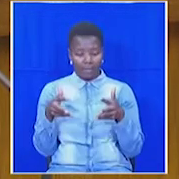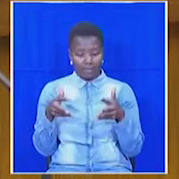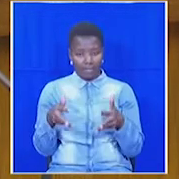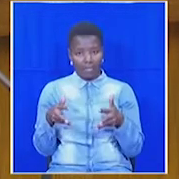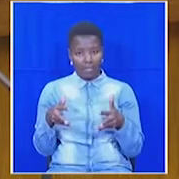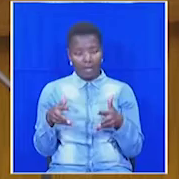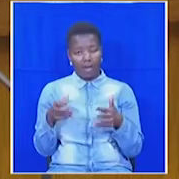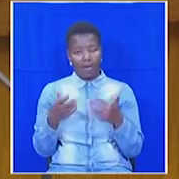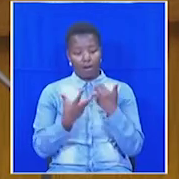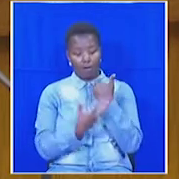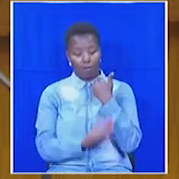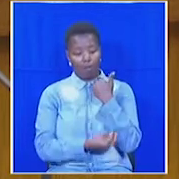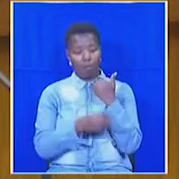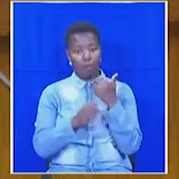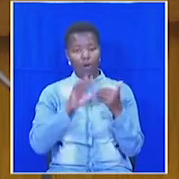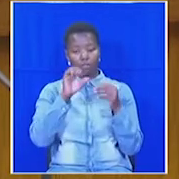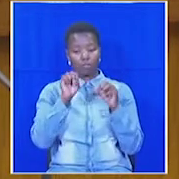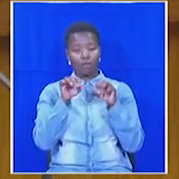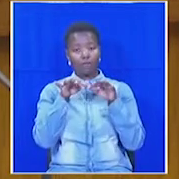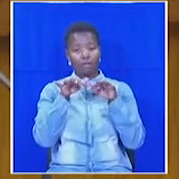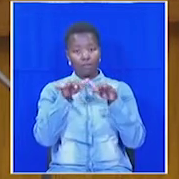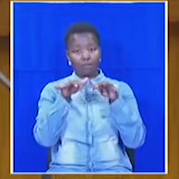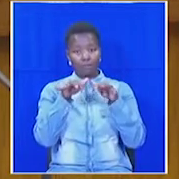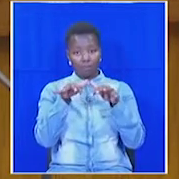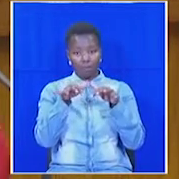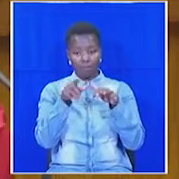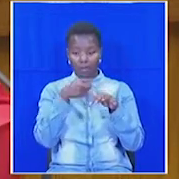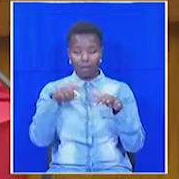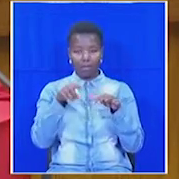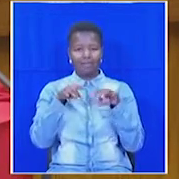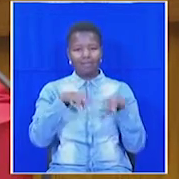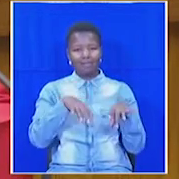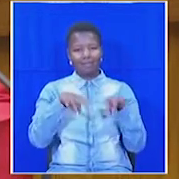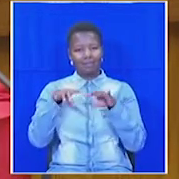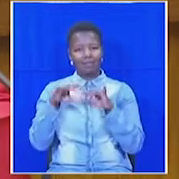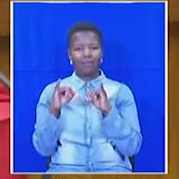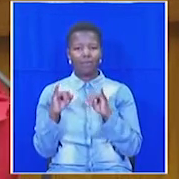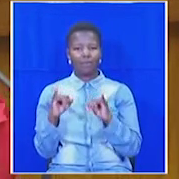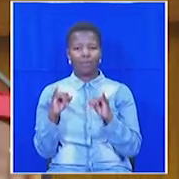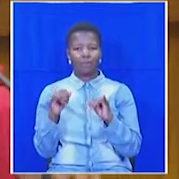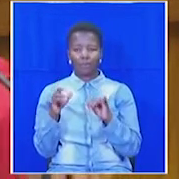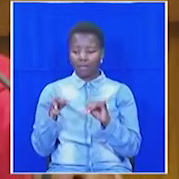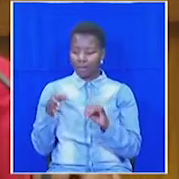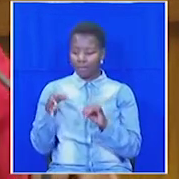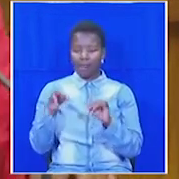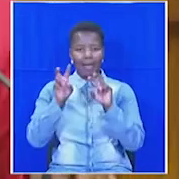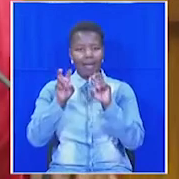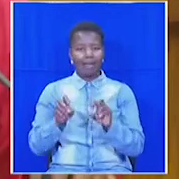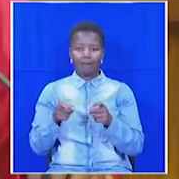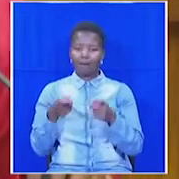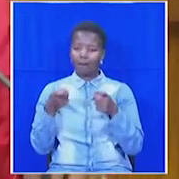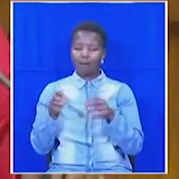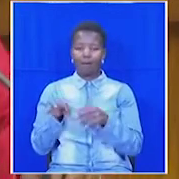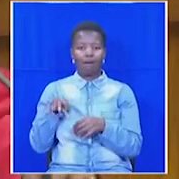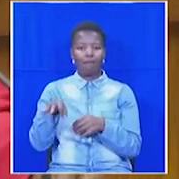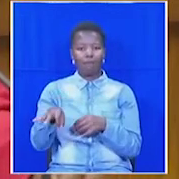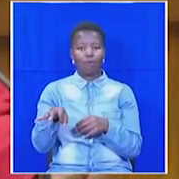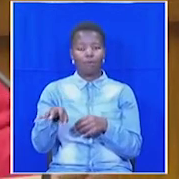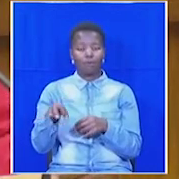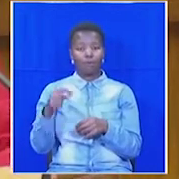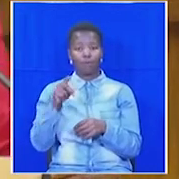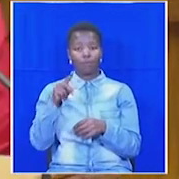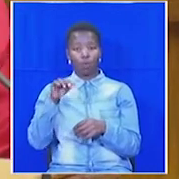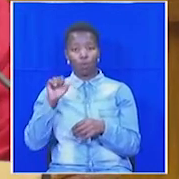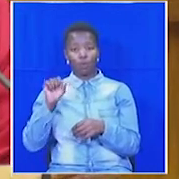poor South Africans who are stuck with outrageous and unaffordable electricity prices. The Gupta needed you,